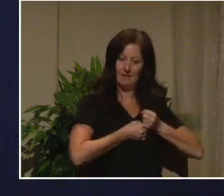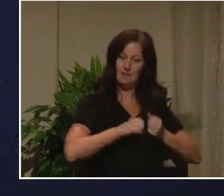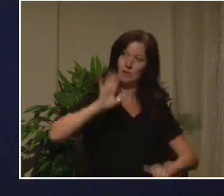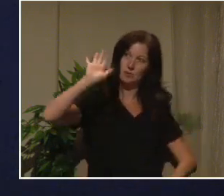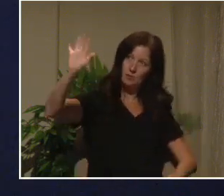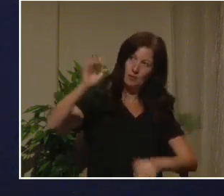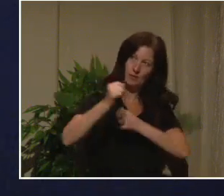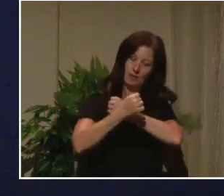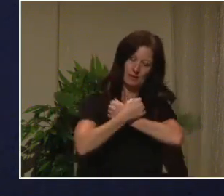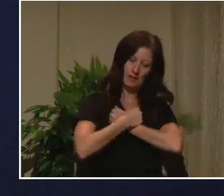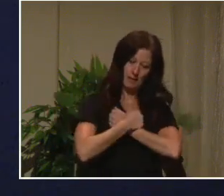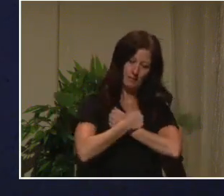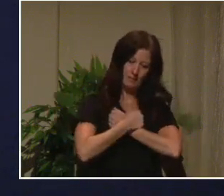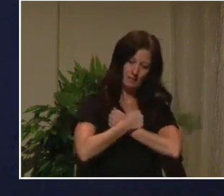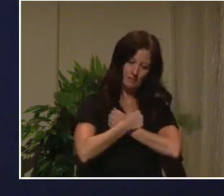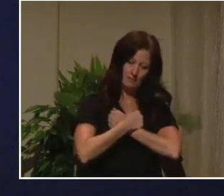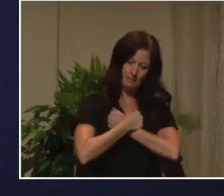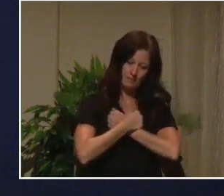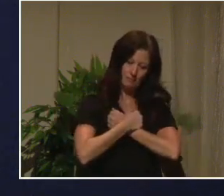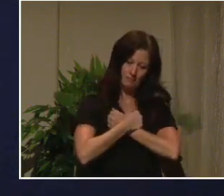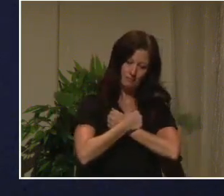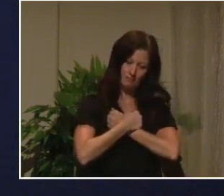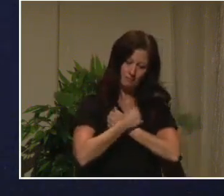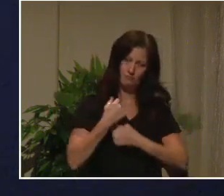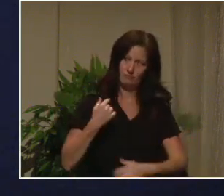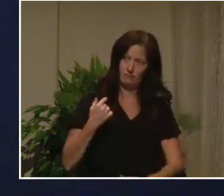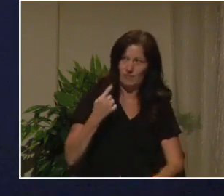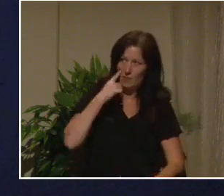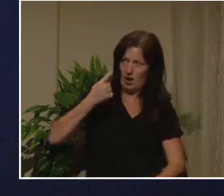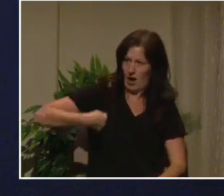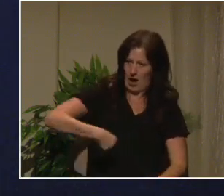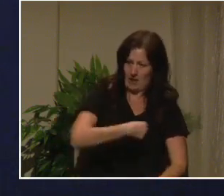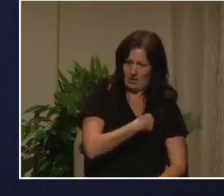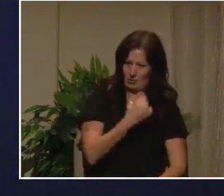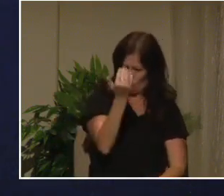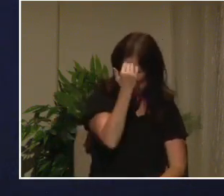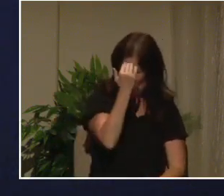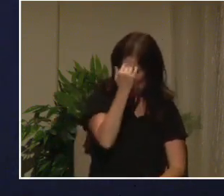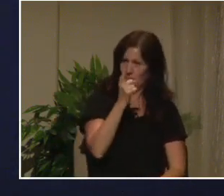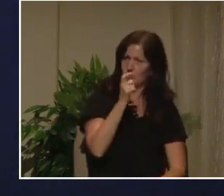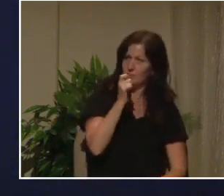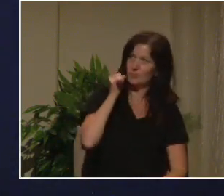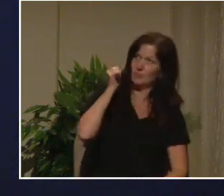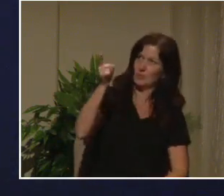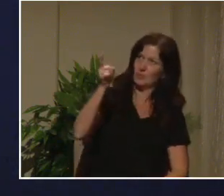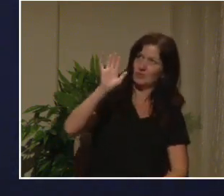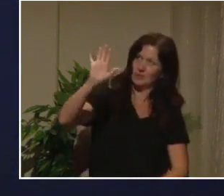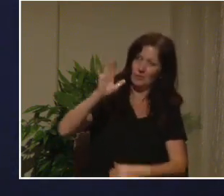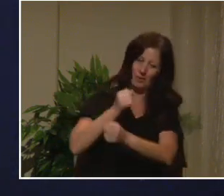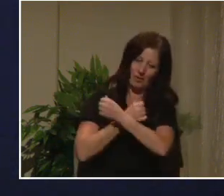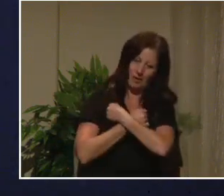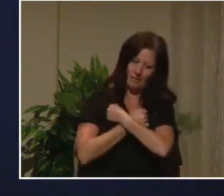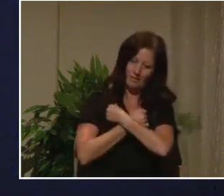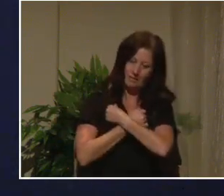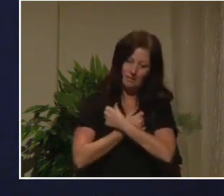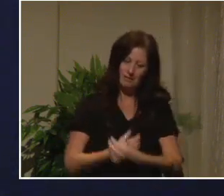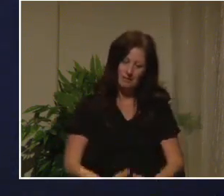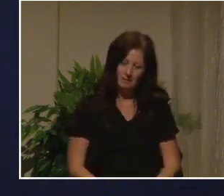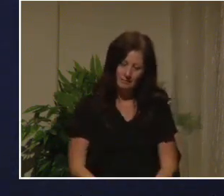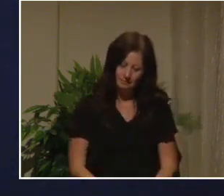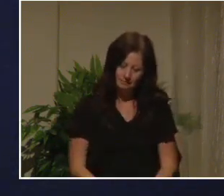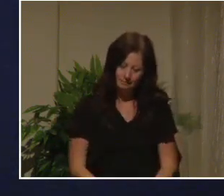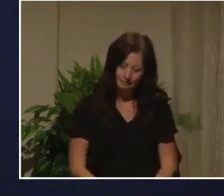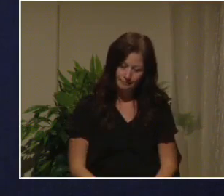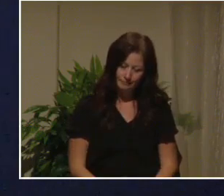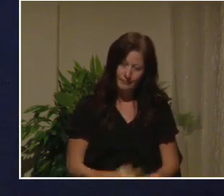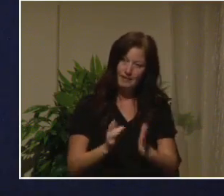love that we would know you and how to trust and follow you in this world for our own good.